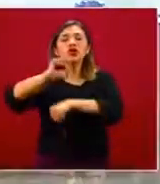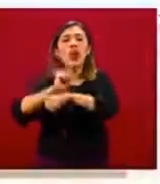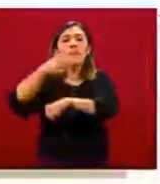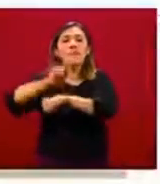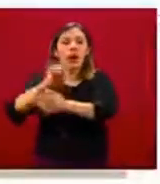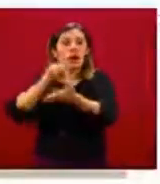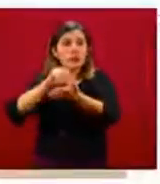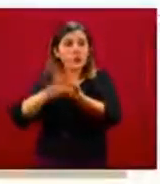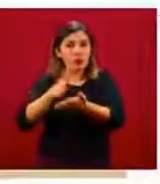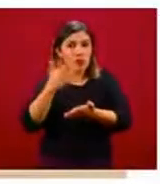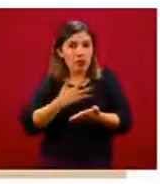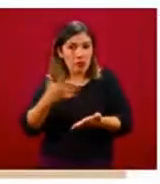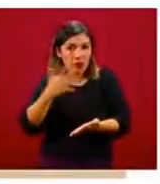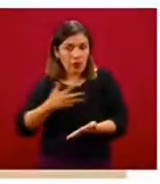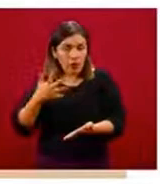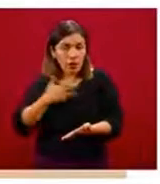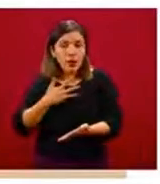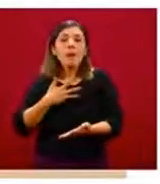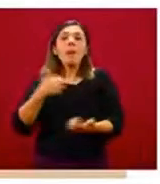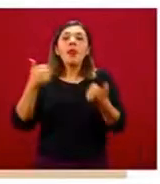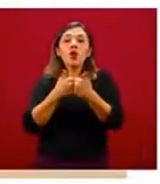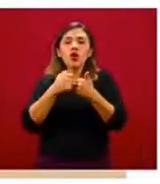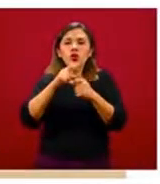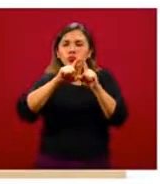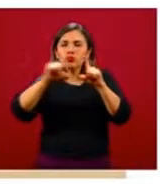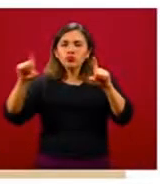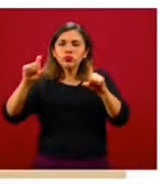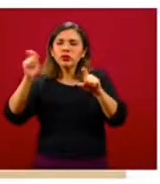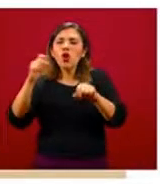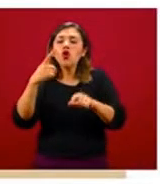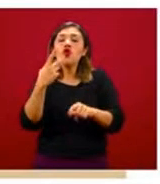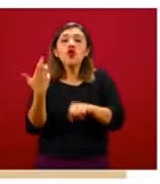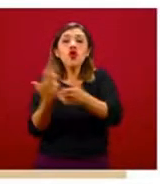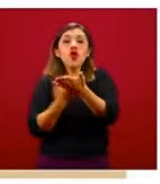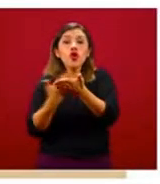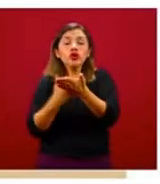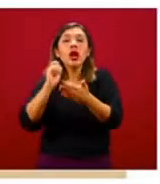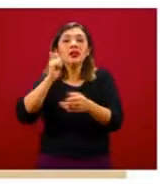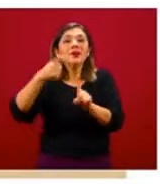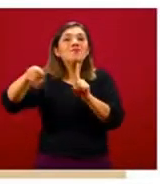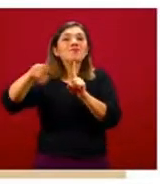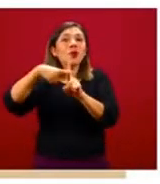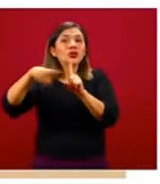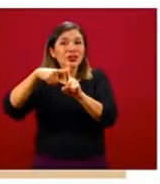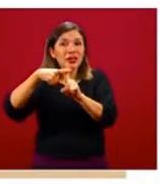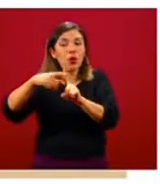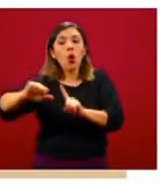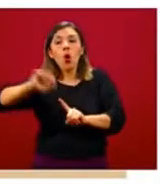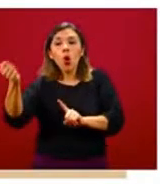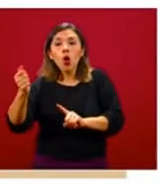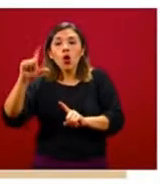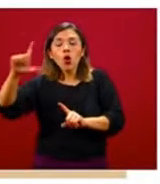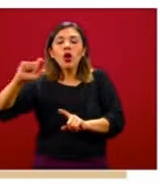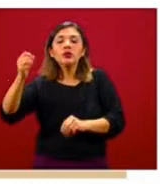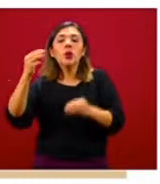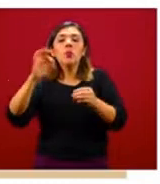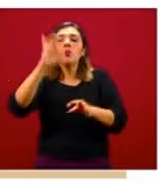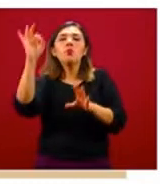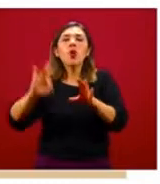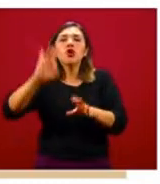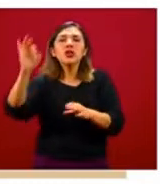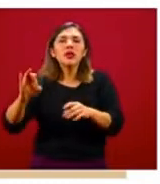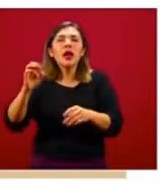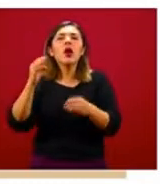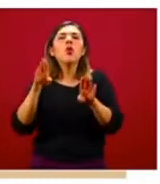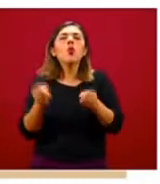like to in a registradas situation y like this. las barras We can rosas es see la the 2 positividad de weeks las muestras y el otro es el porcentaje of de the muestreo. Y registered como